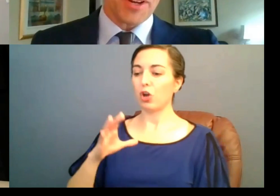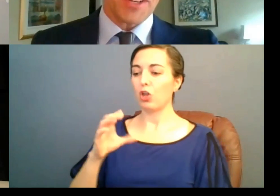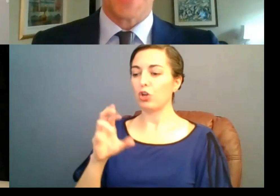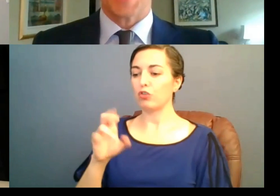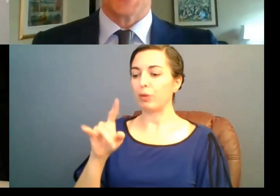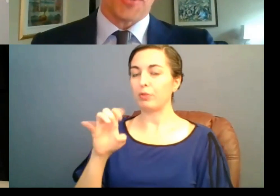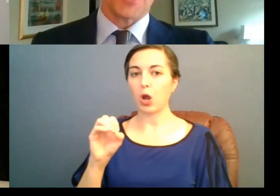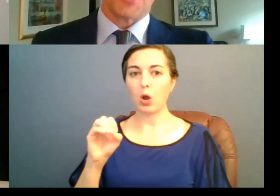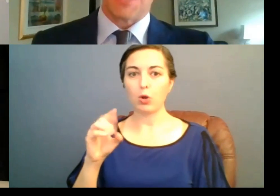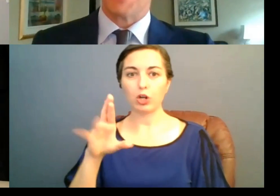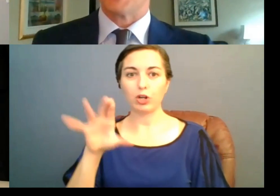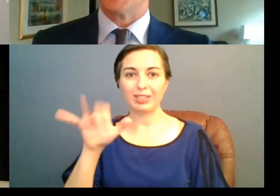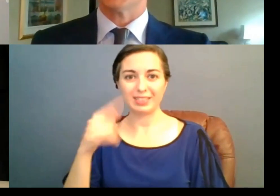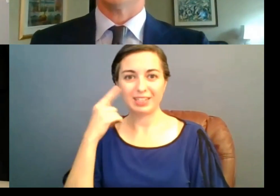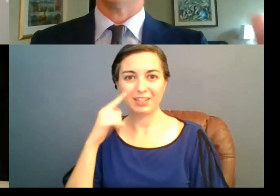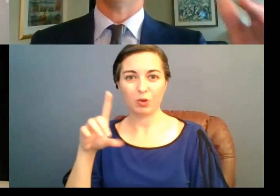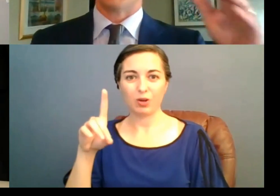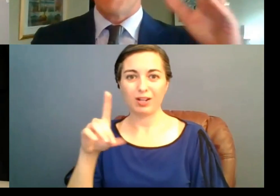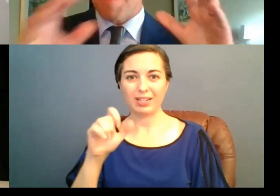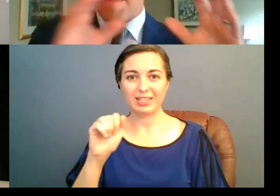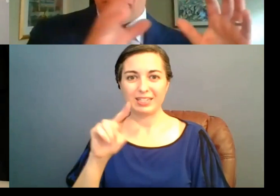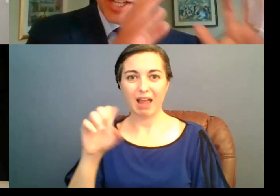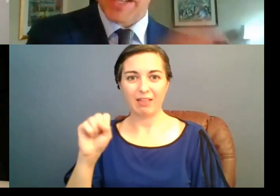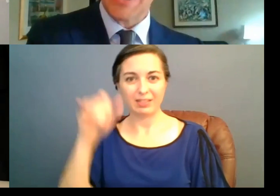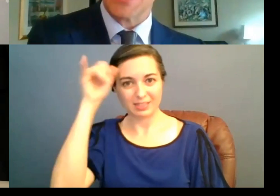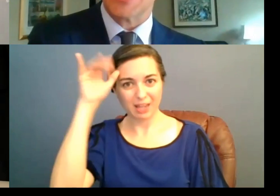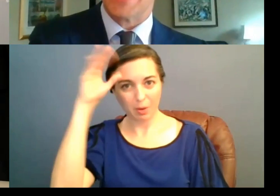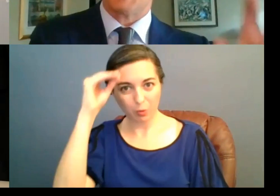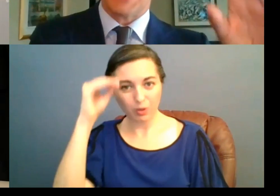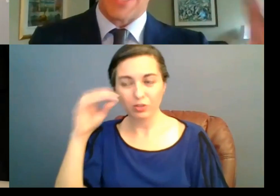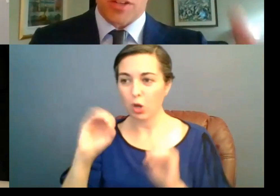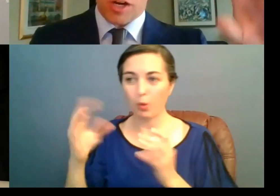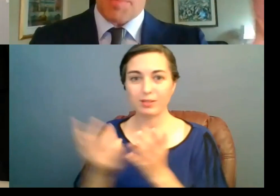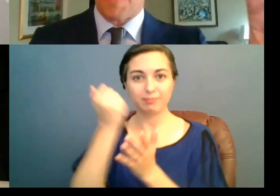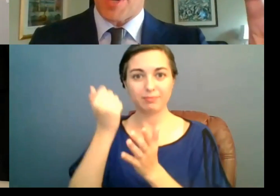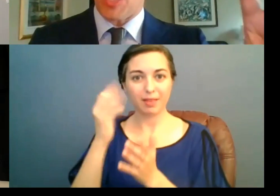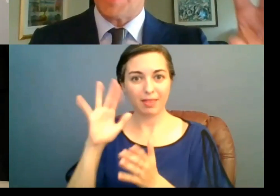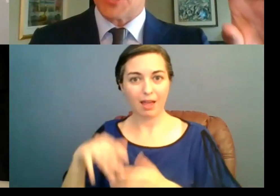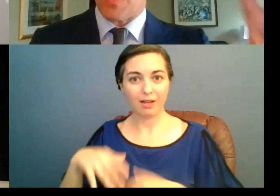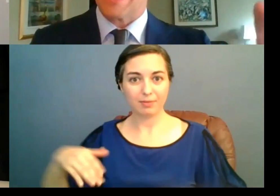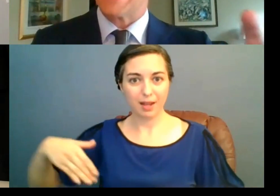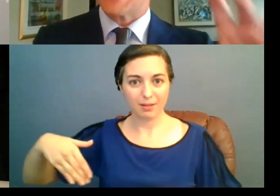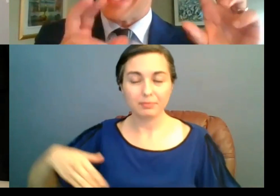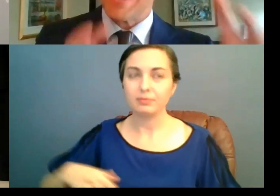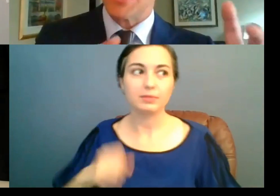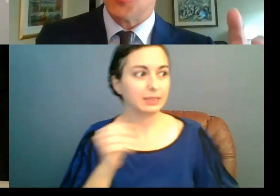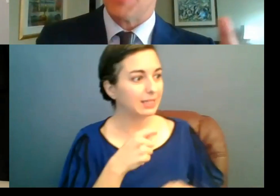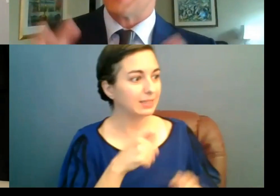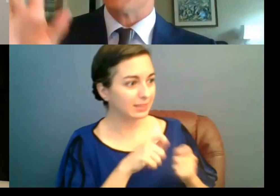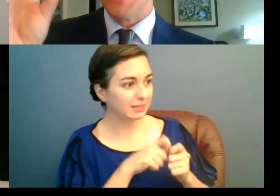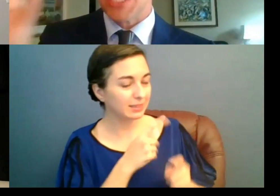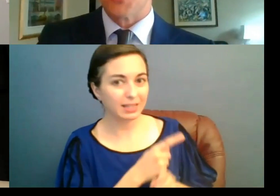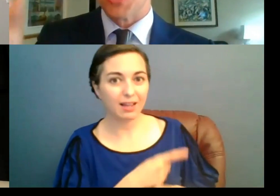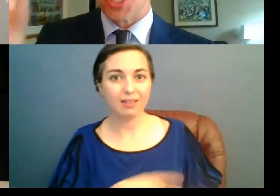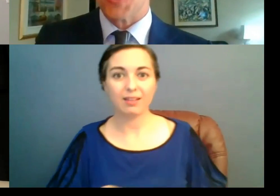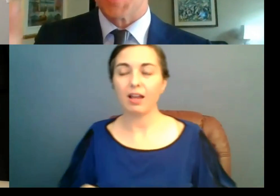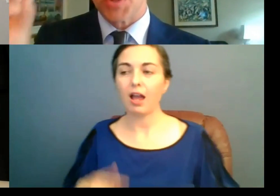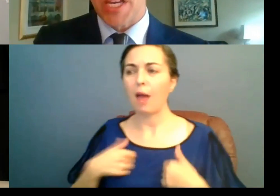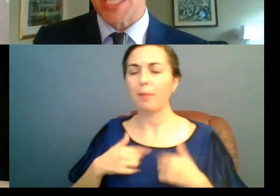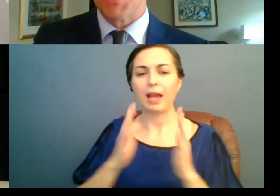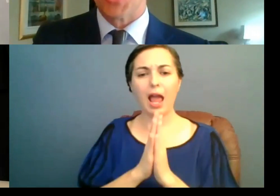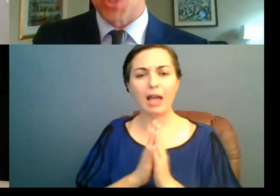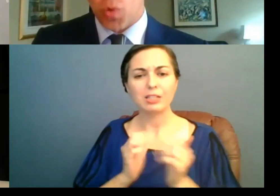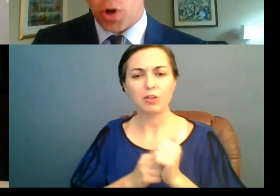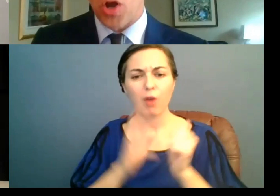Dallas Cowboys, because no one's claimed that yet. I've neglected to say, I want to ask a couple of follow-ups to our guests. As I do that, teachers and